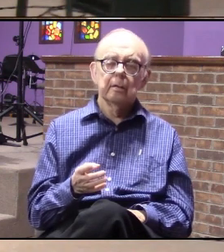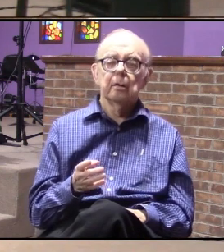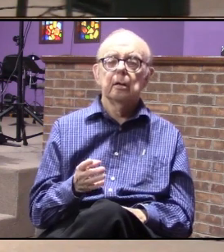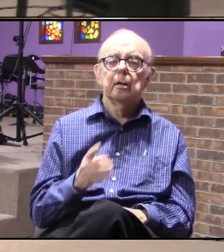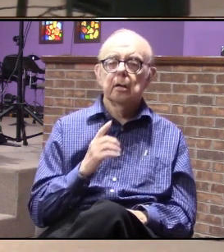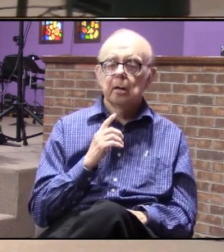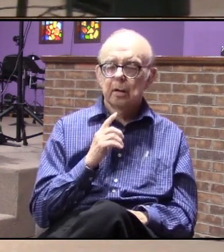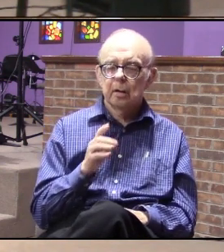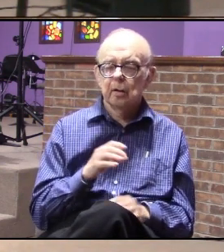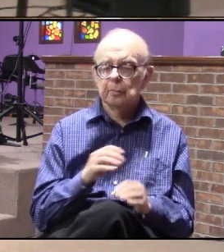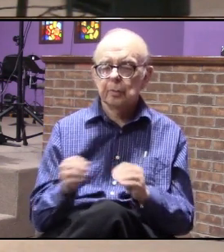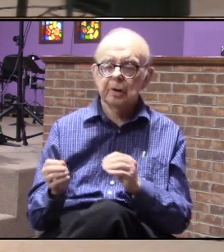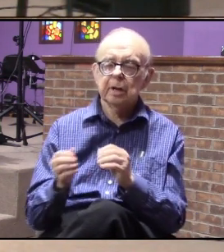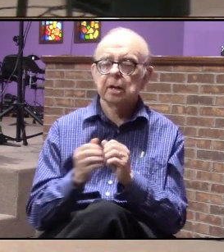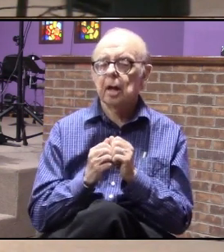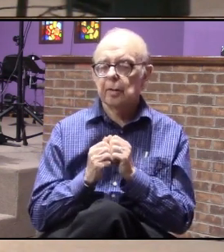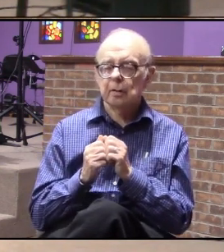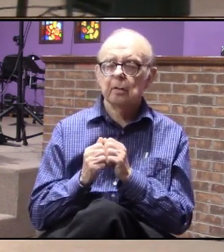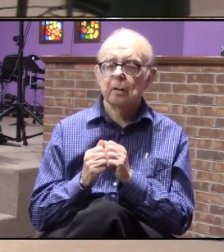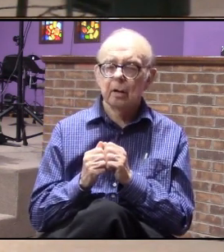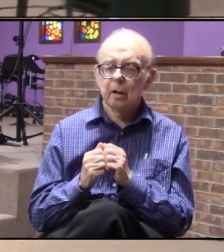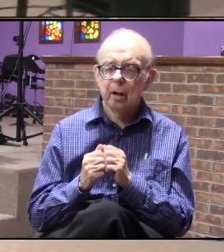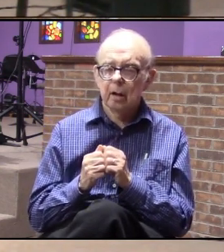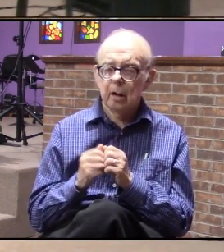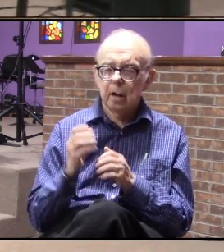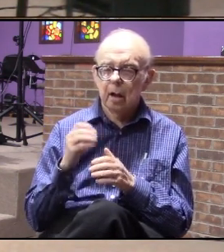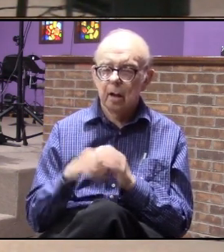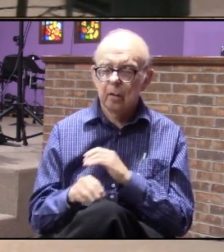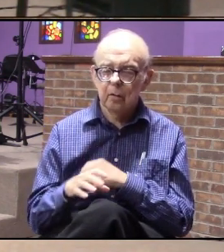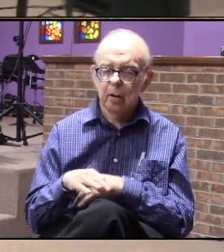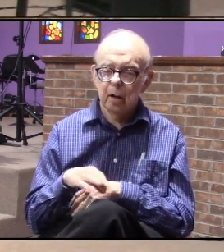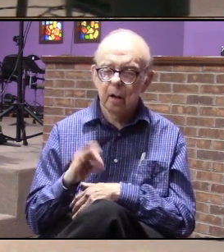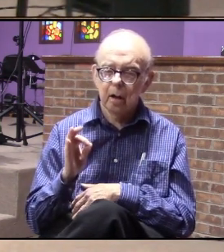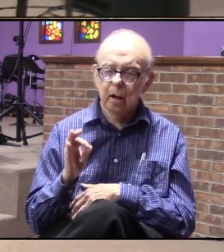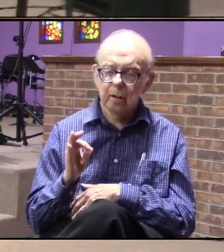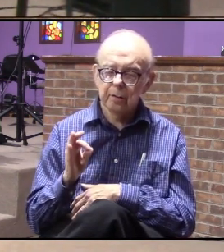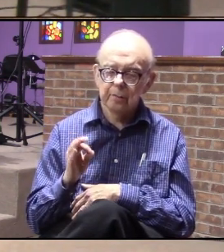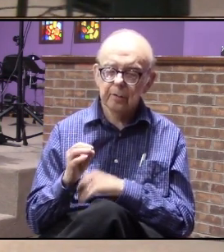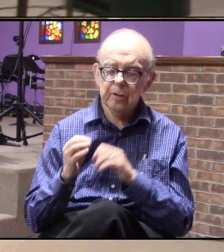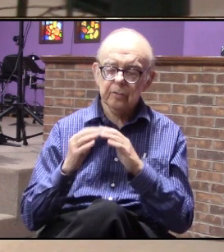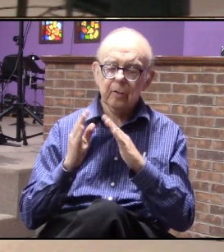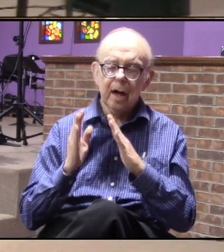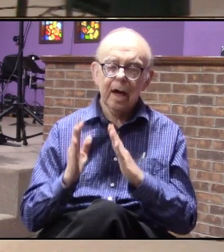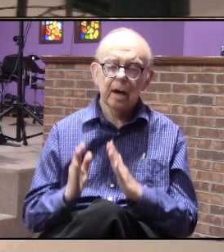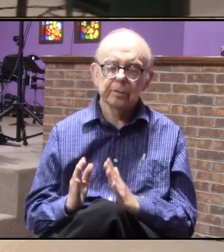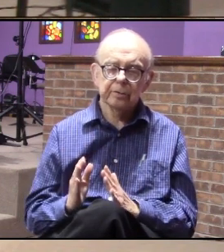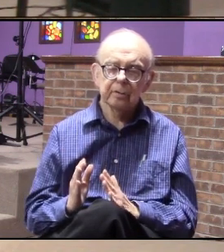is putting together into a spiritual house,